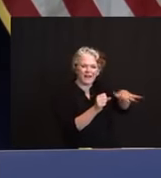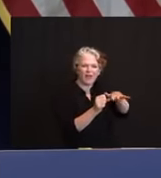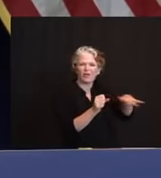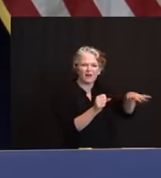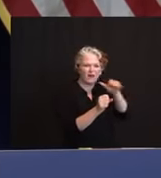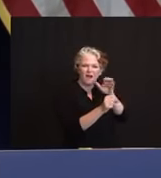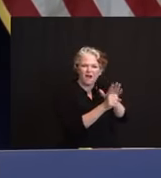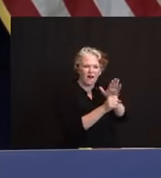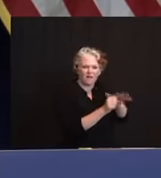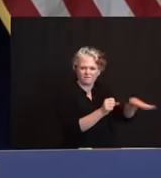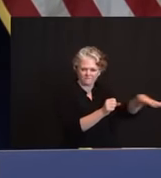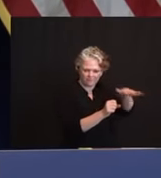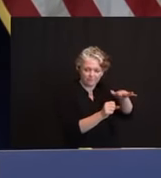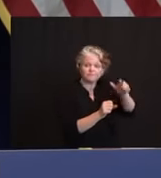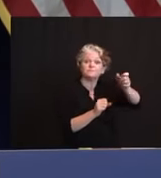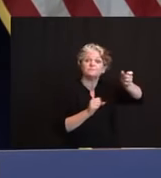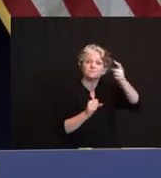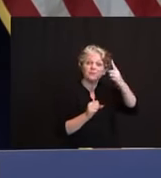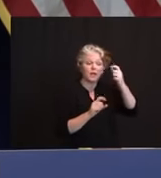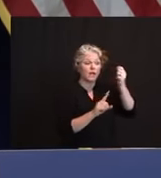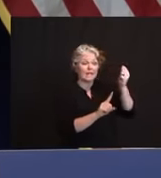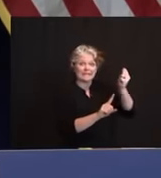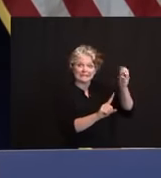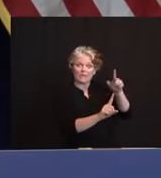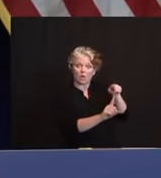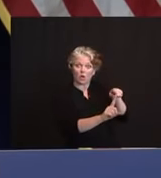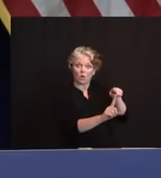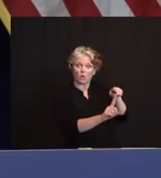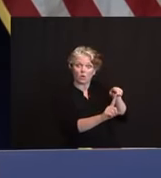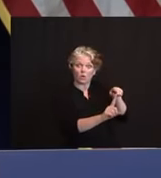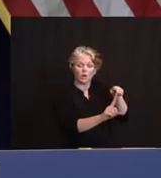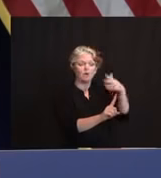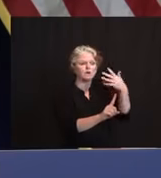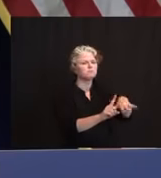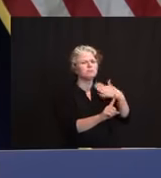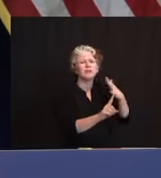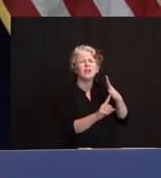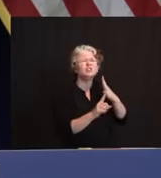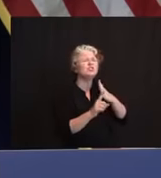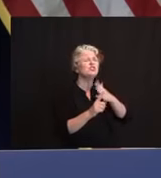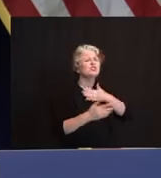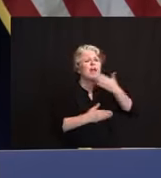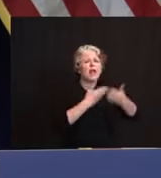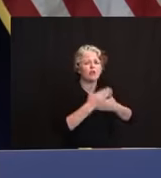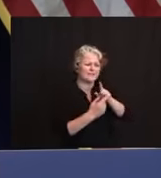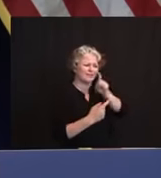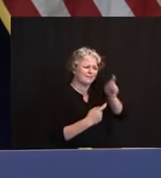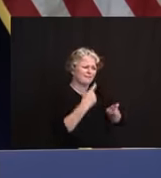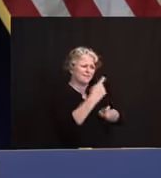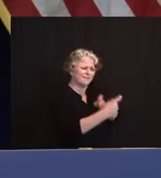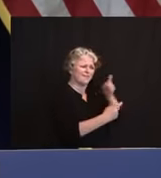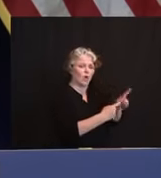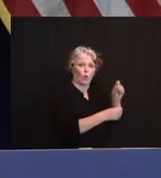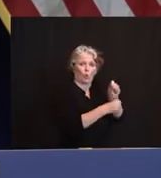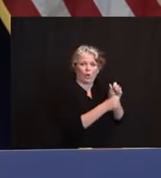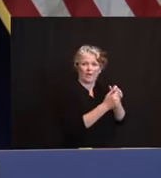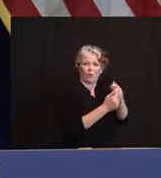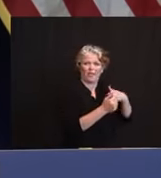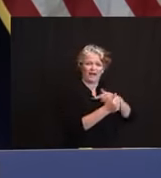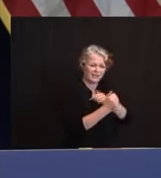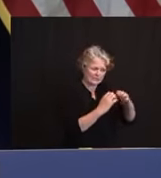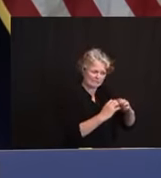left out. The casinos have been extremely philanthropic in working with us. And for the 2nd year in a